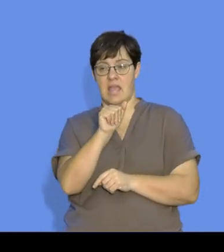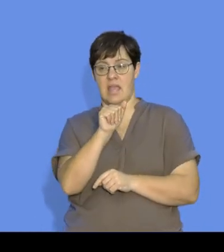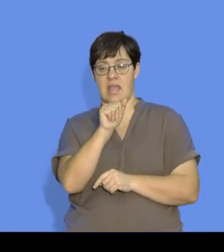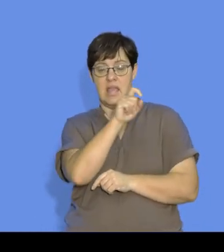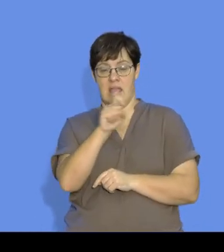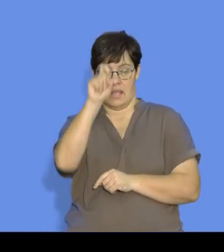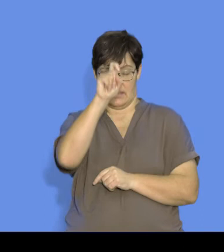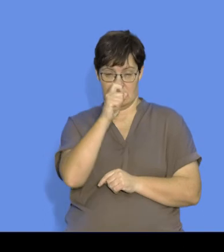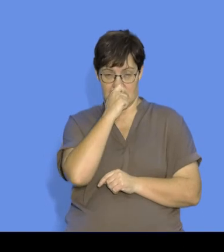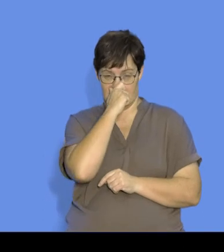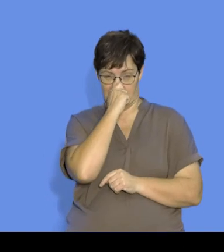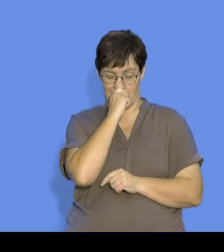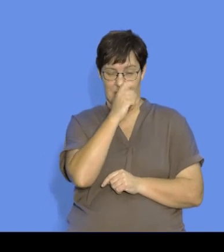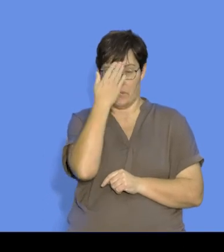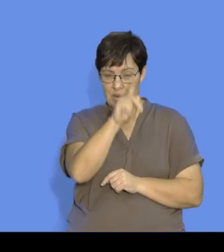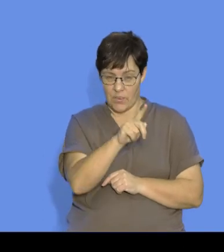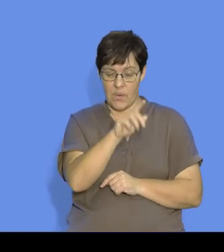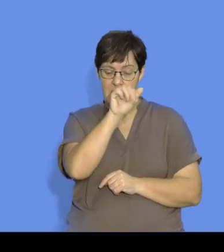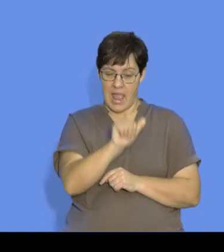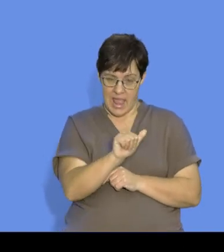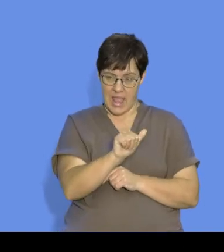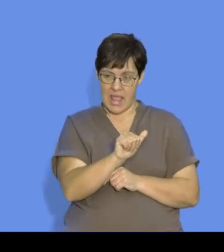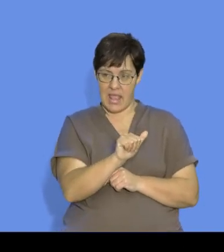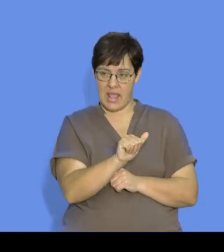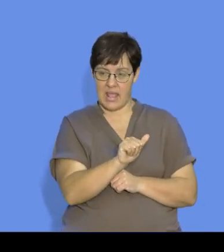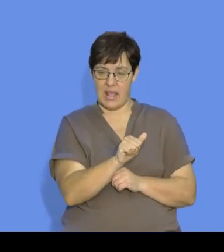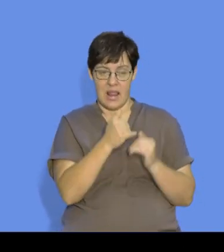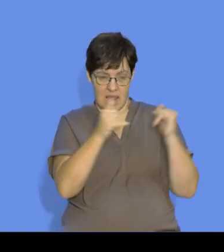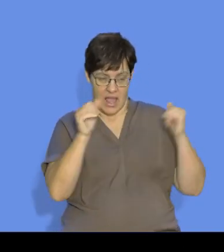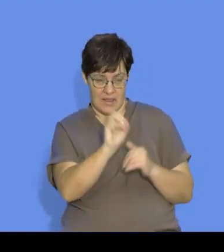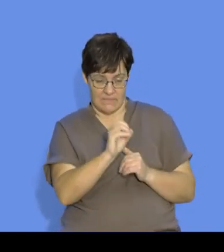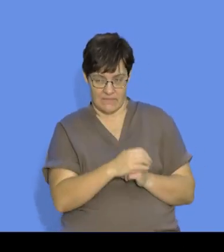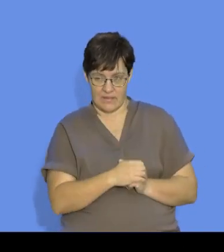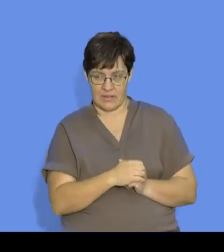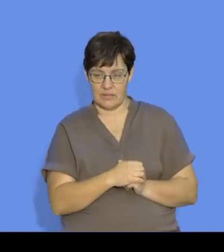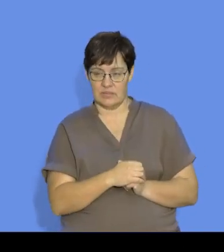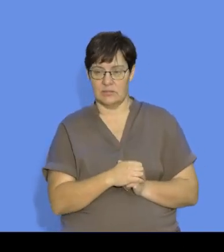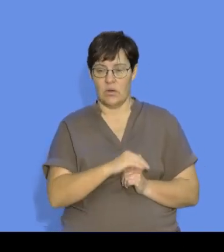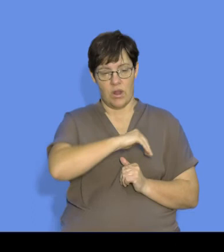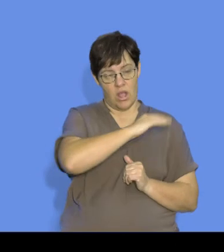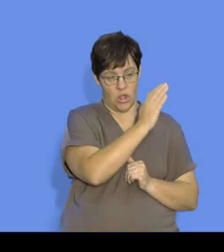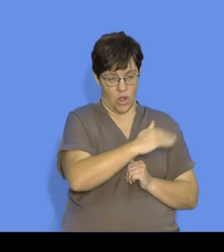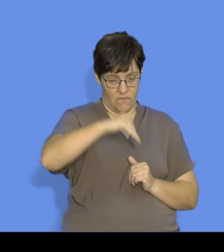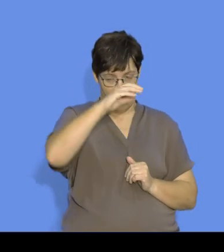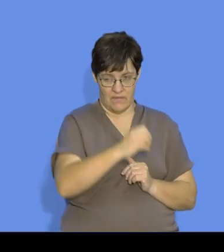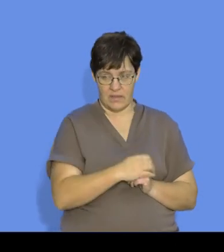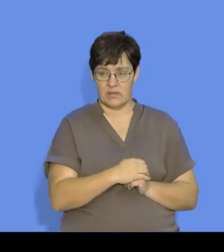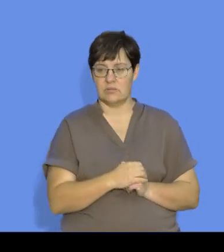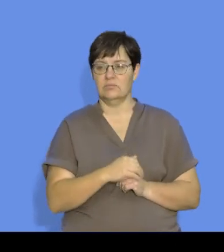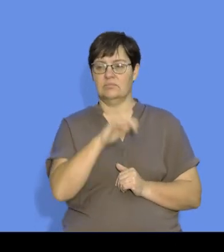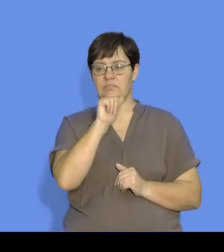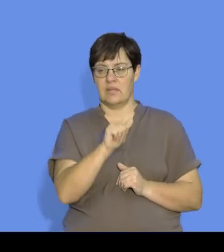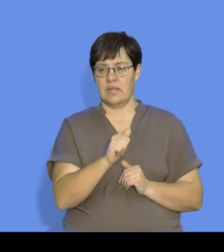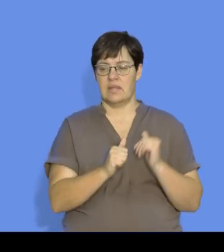x. We know that a lies on this point, on this line, on this curve, I mean, sorry. So it's